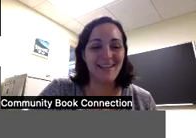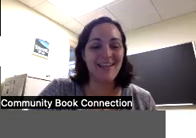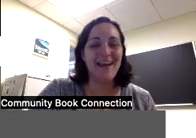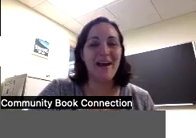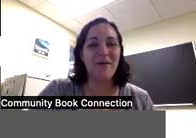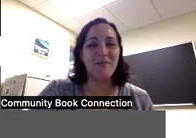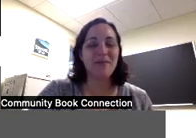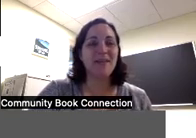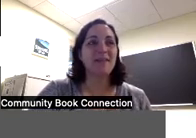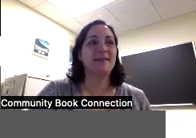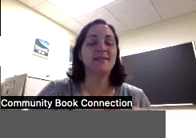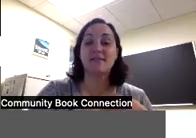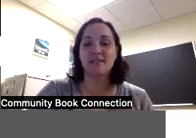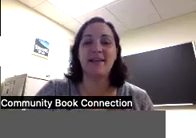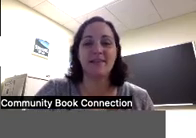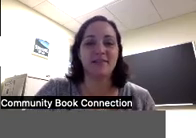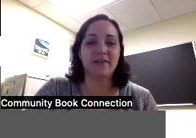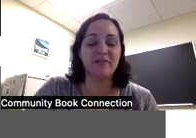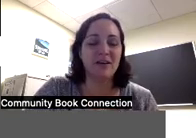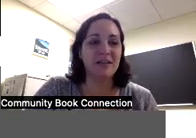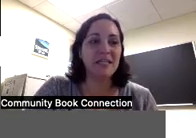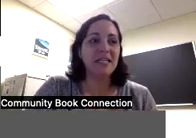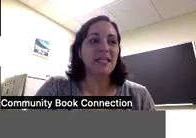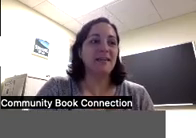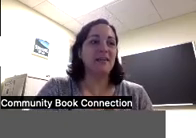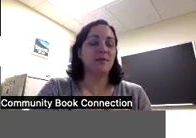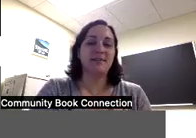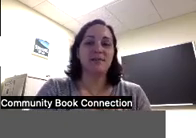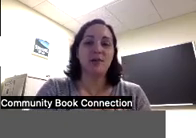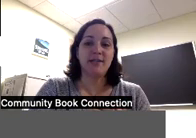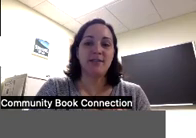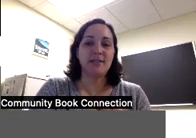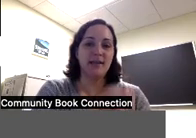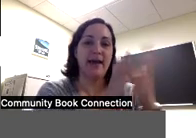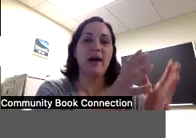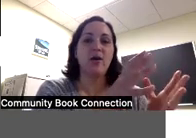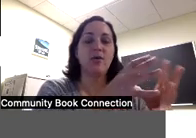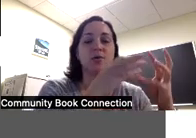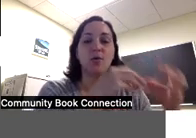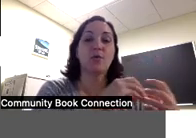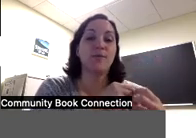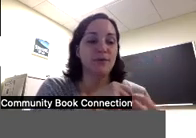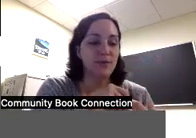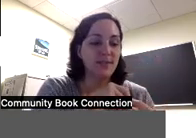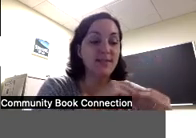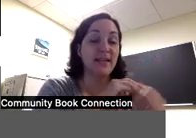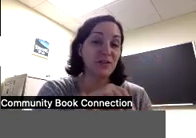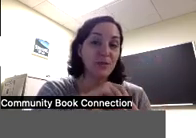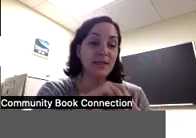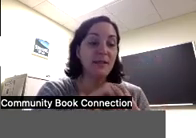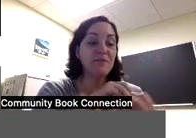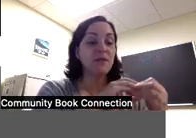accident. This scientist, Dr. Vaughn, he was trying to see how coral